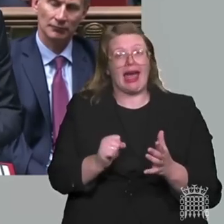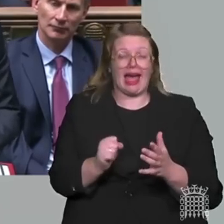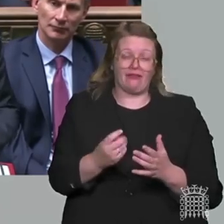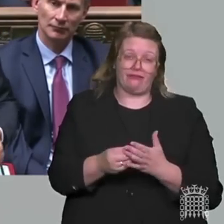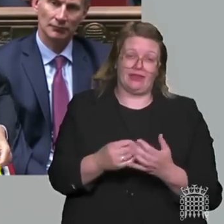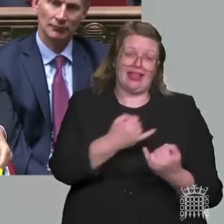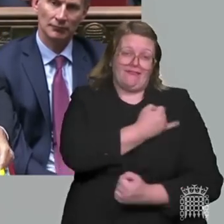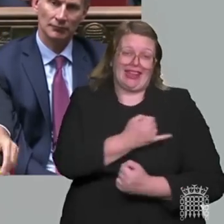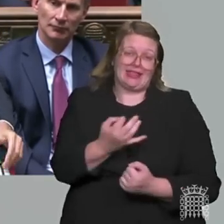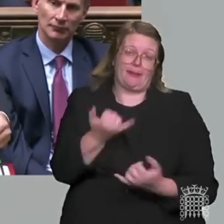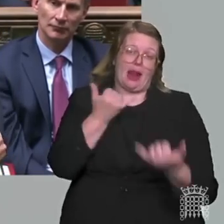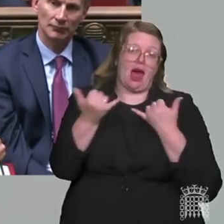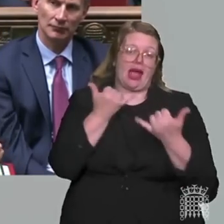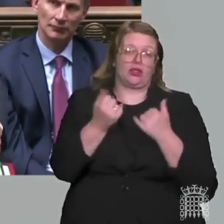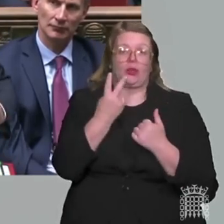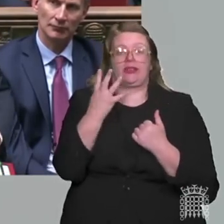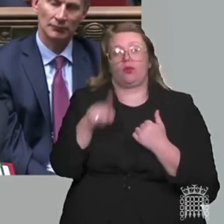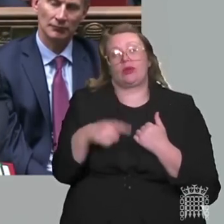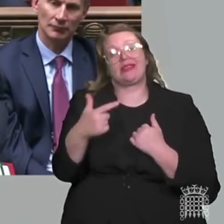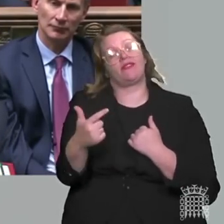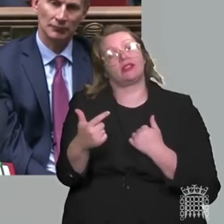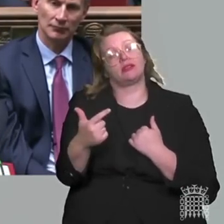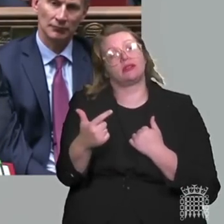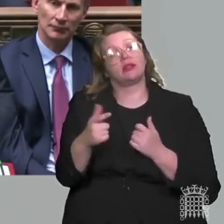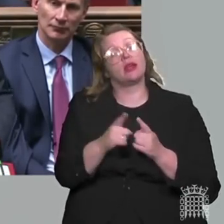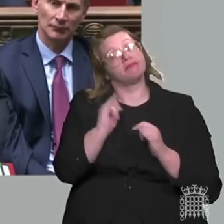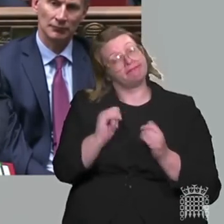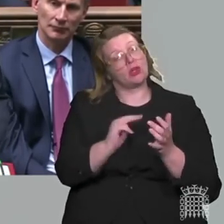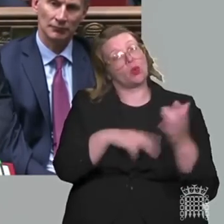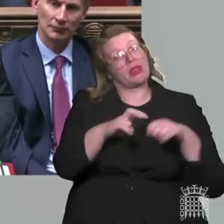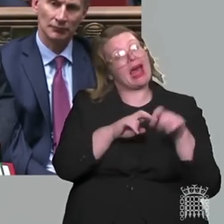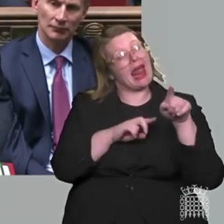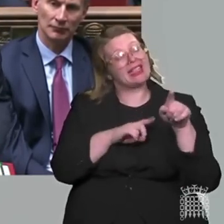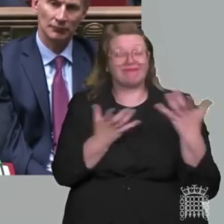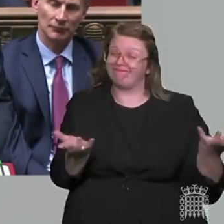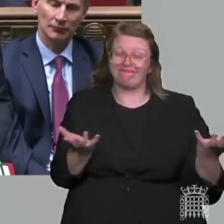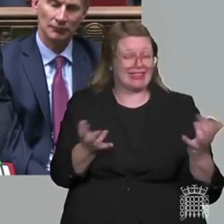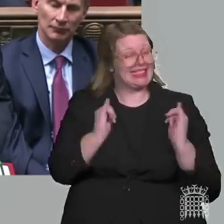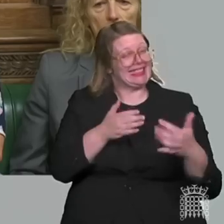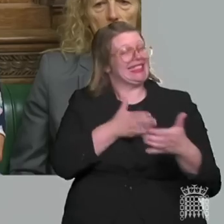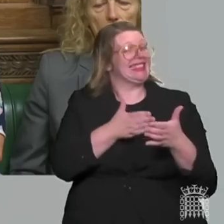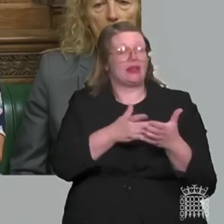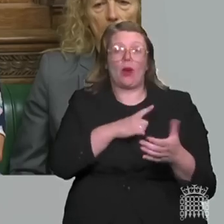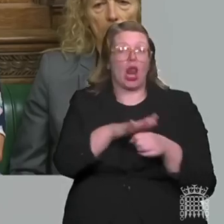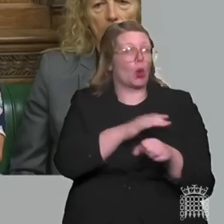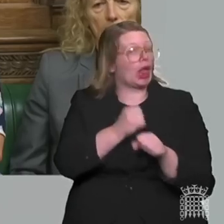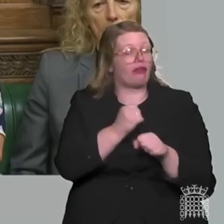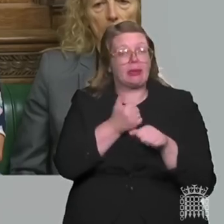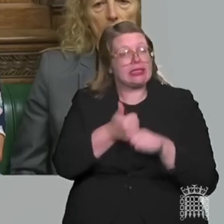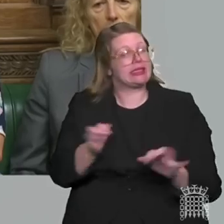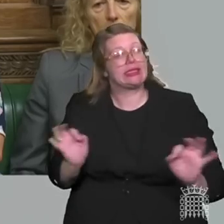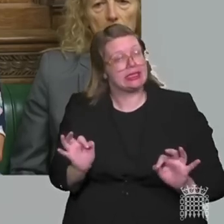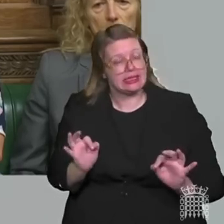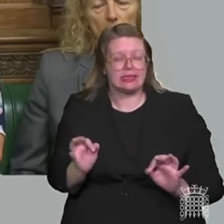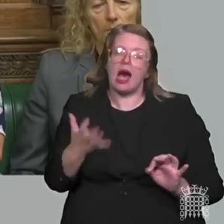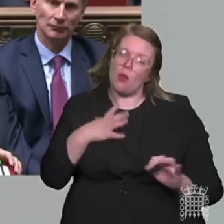for victim support. She's also right to highlight, though, that the people of Northern Ireland are not getting the local government that they need and deserve. And I want to see that